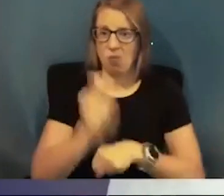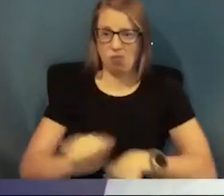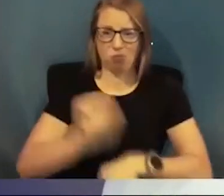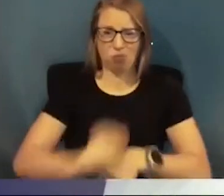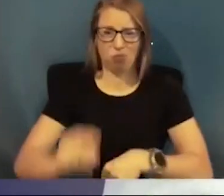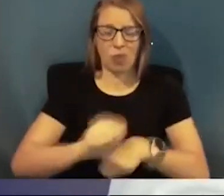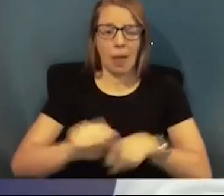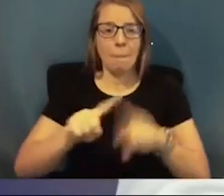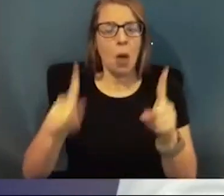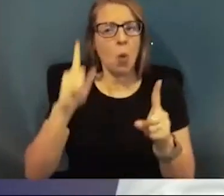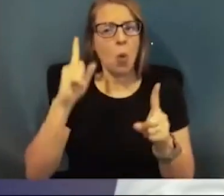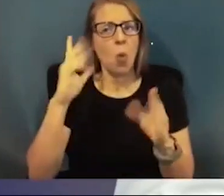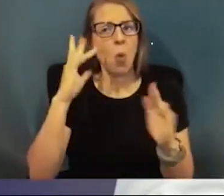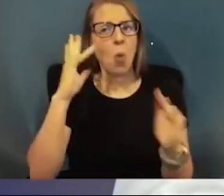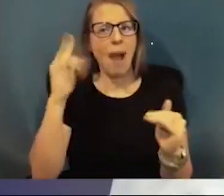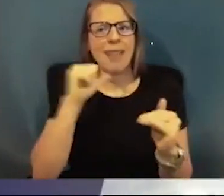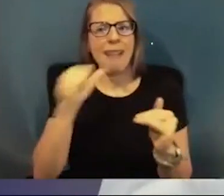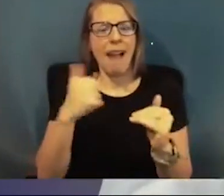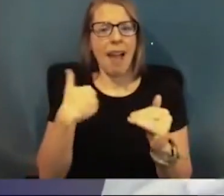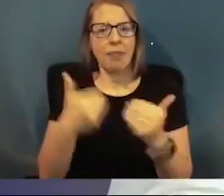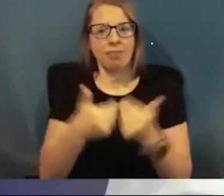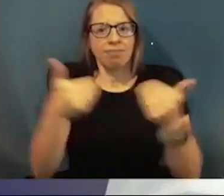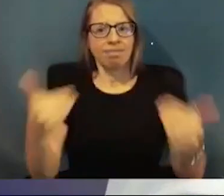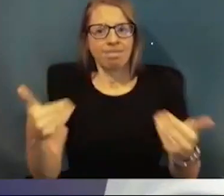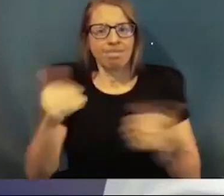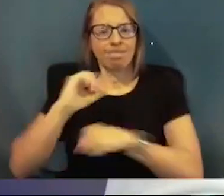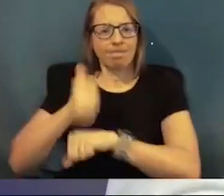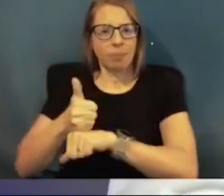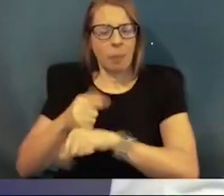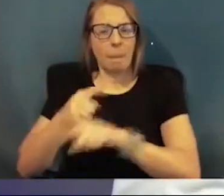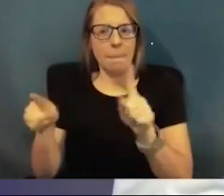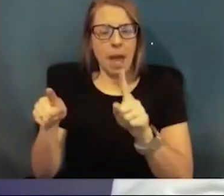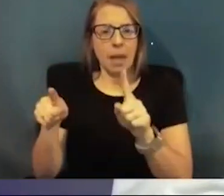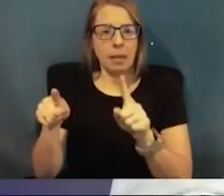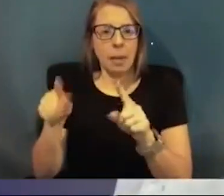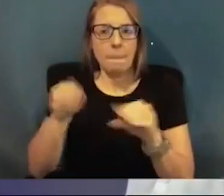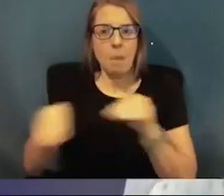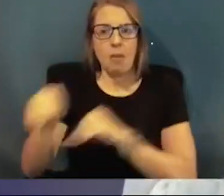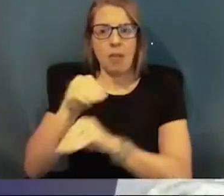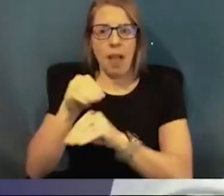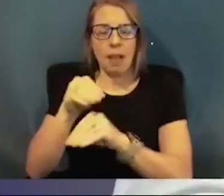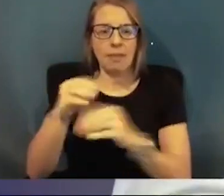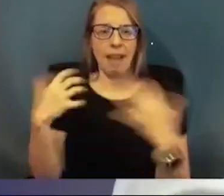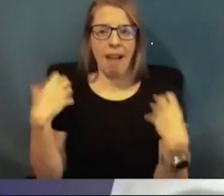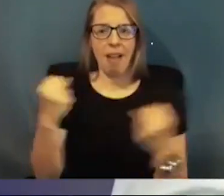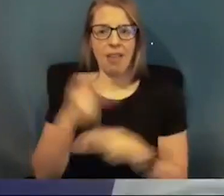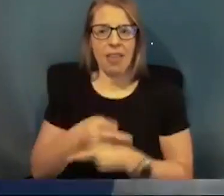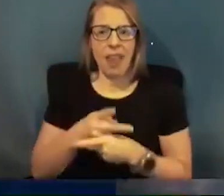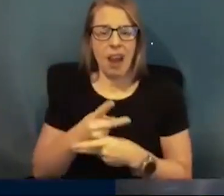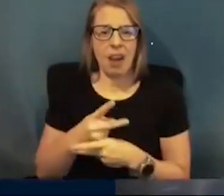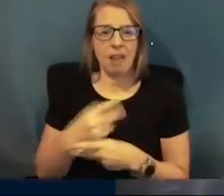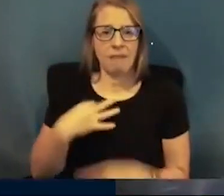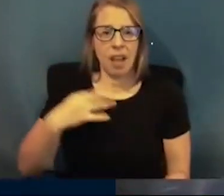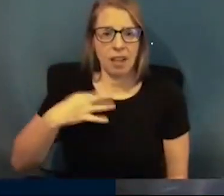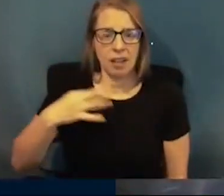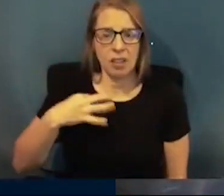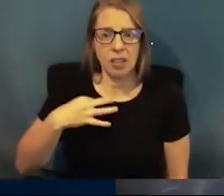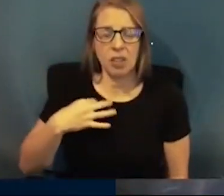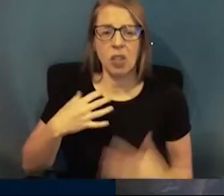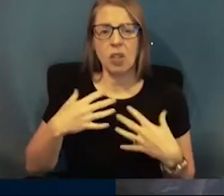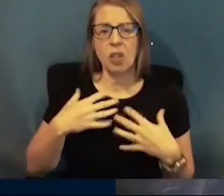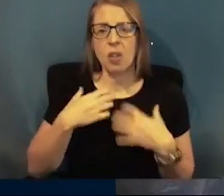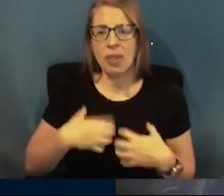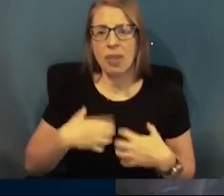separate, dedicated organization that does nothing but mobilize healthcare volunteers, doctors and nurses, respiratory therapists,